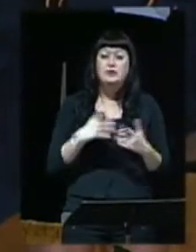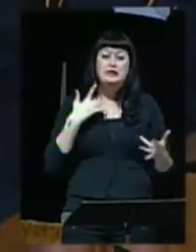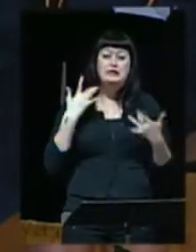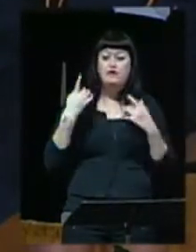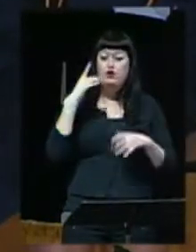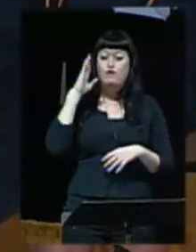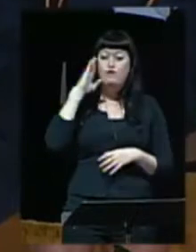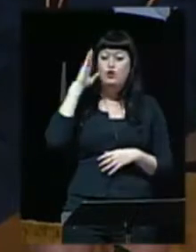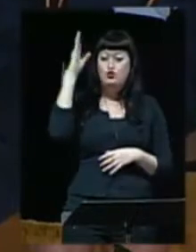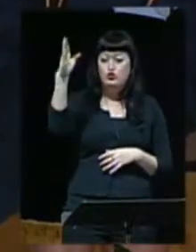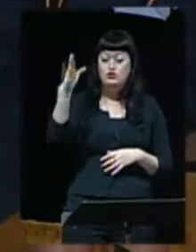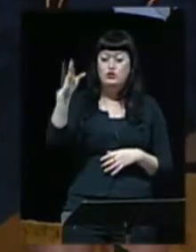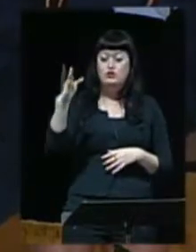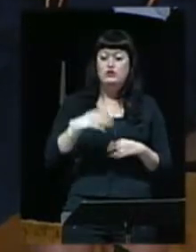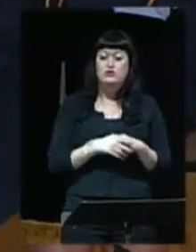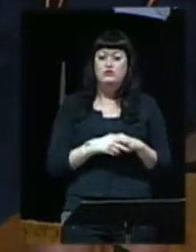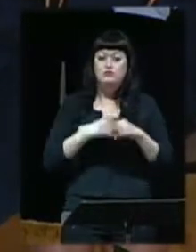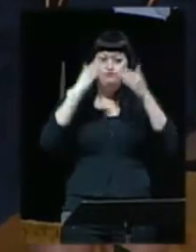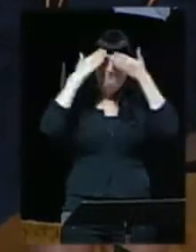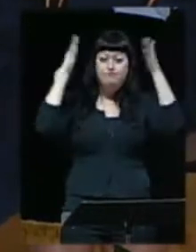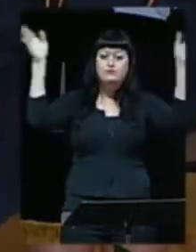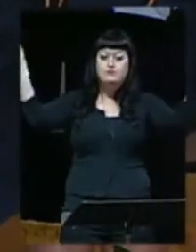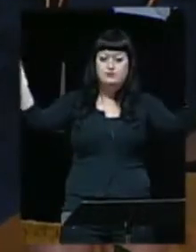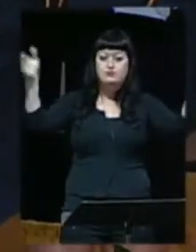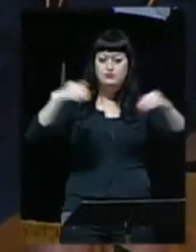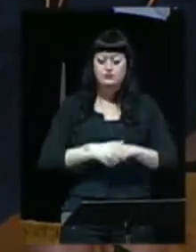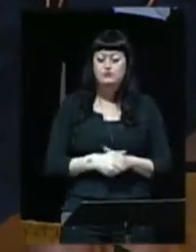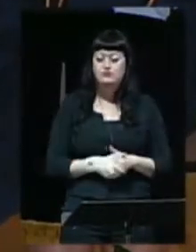arms, open minds, and open hearts.